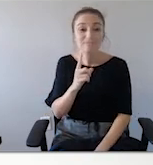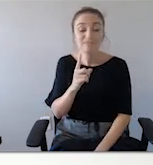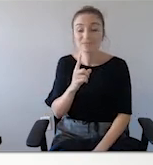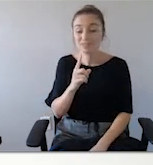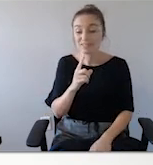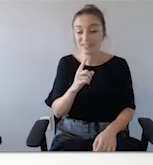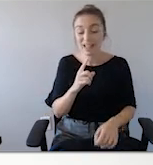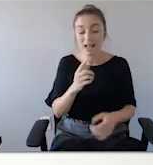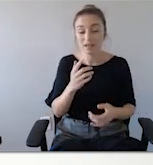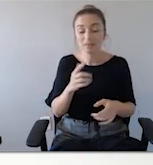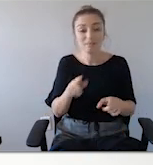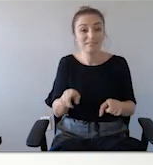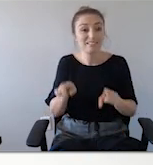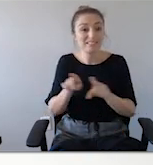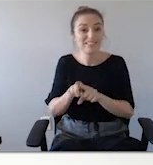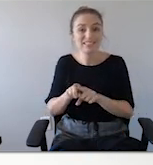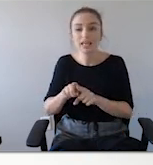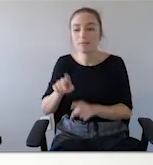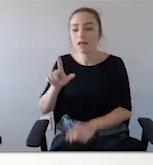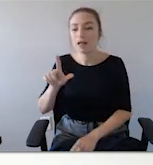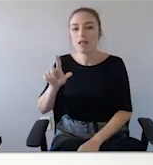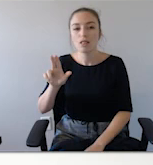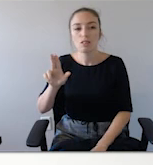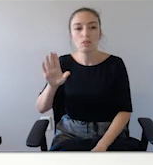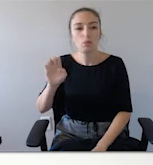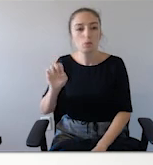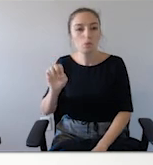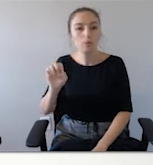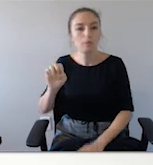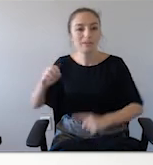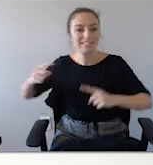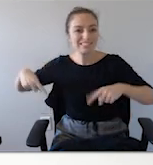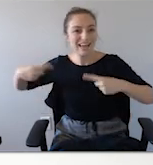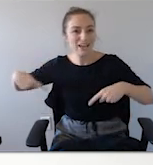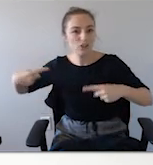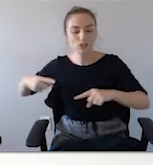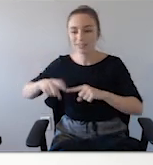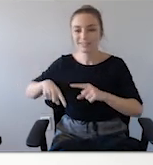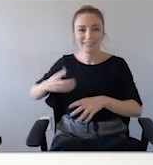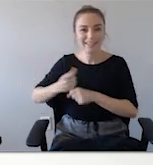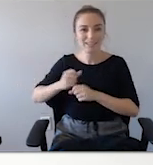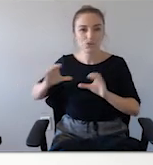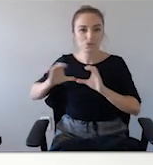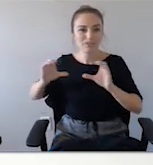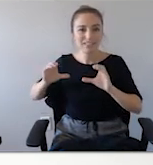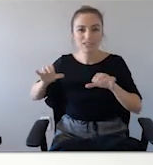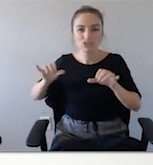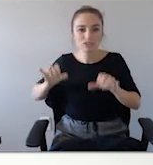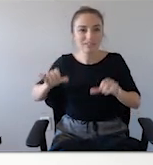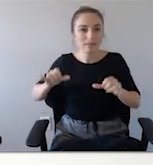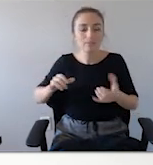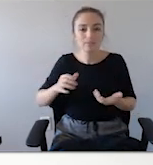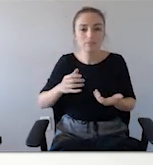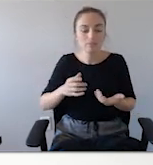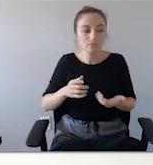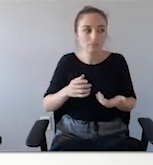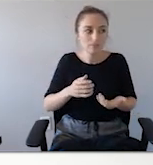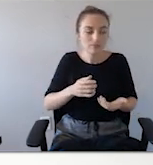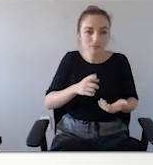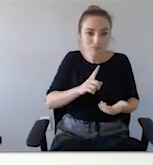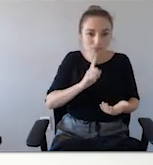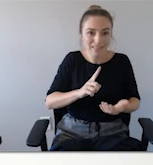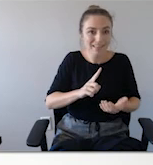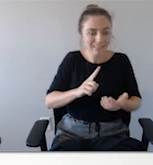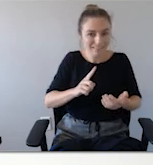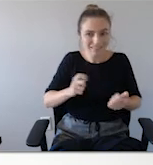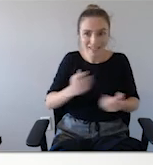able to get that one either if they're not on regular standards. So you make a lot of changes for their future